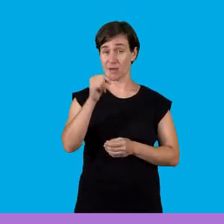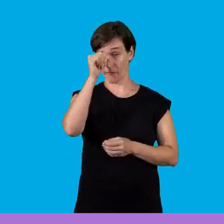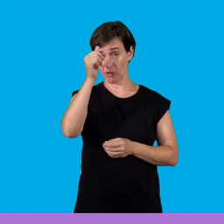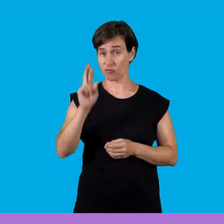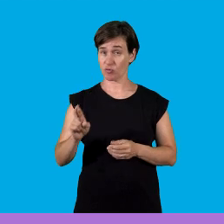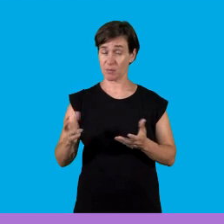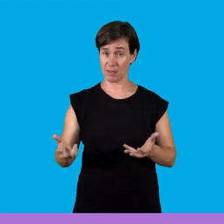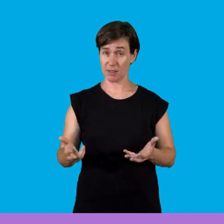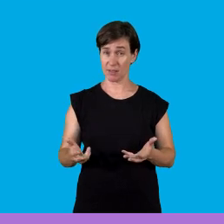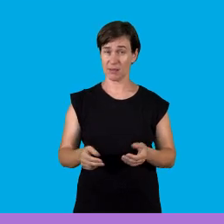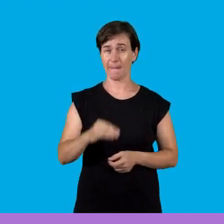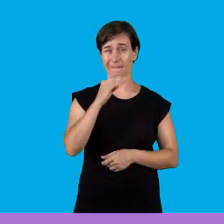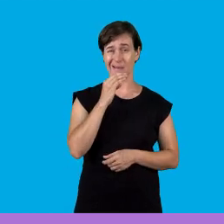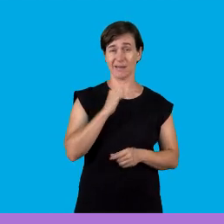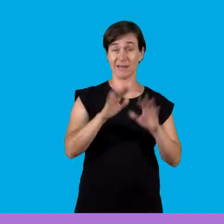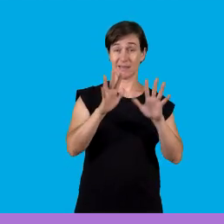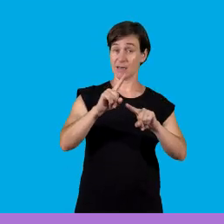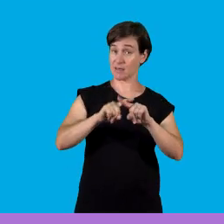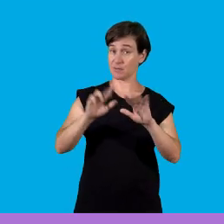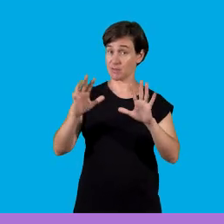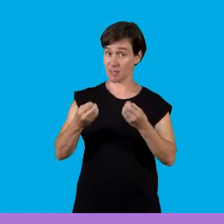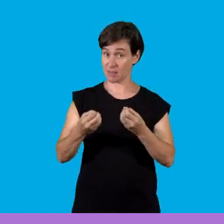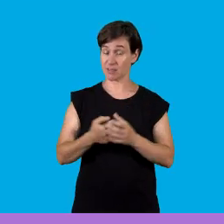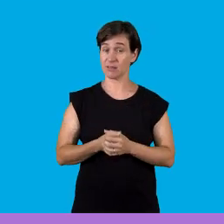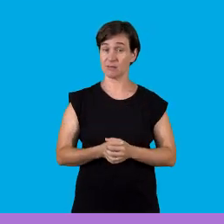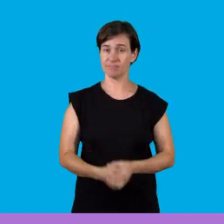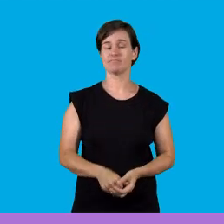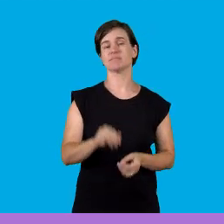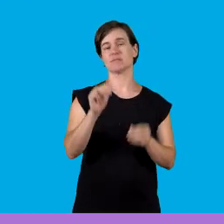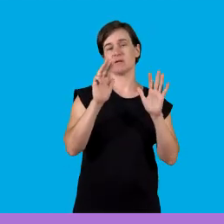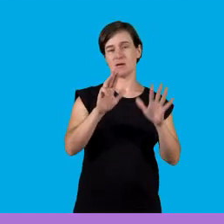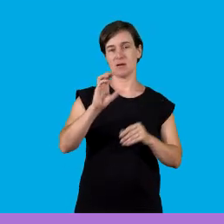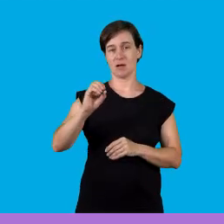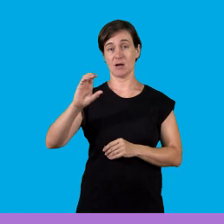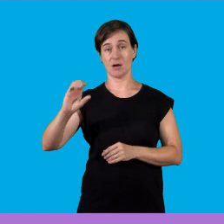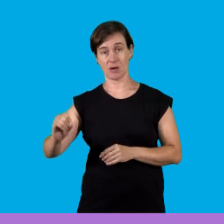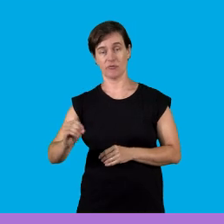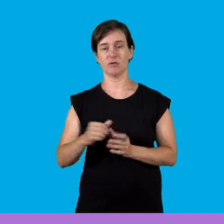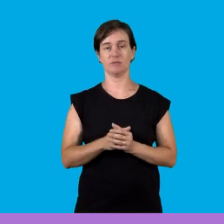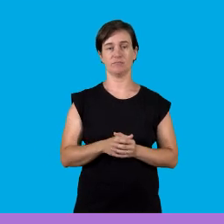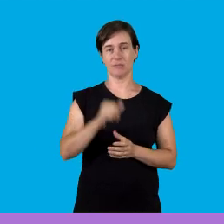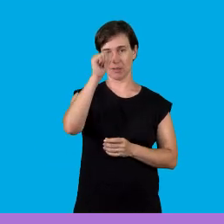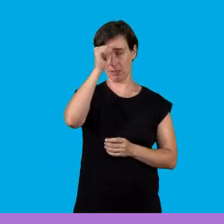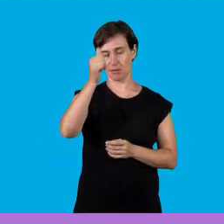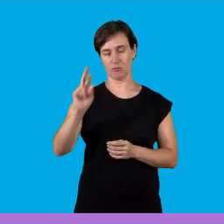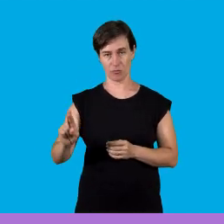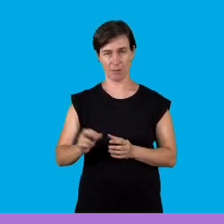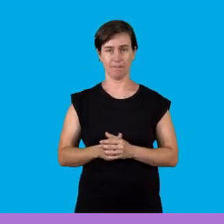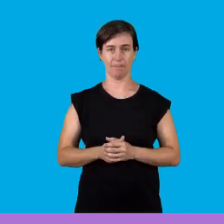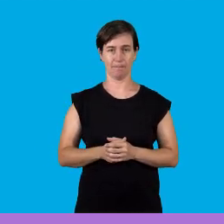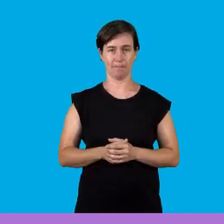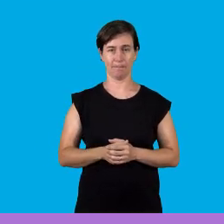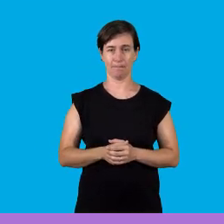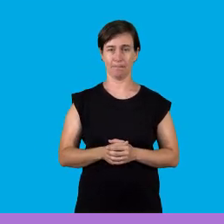be? For the calculation, you'll type in 10 multiplied by 90. So that will give us 900